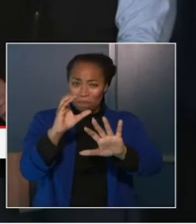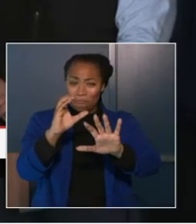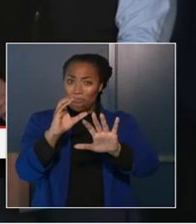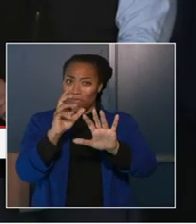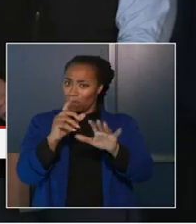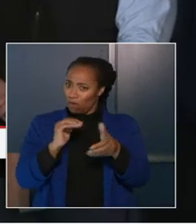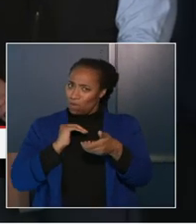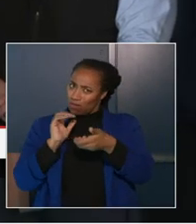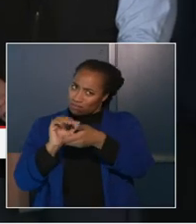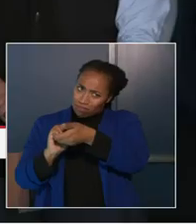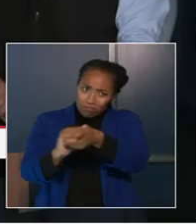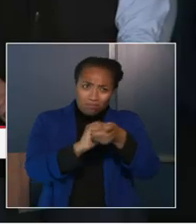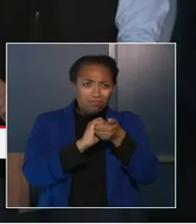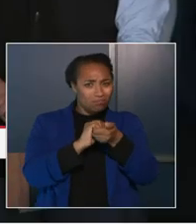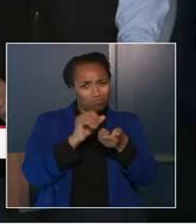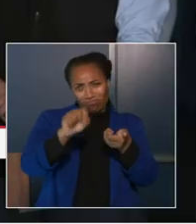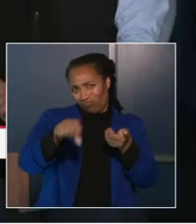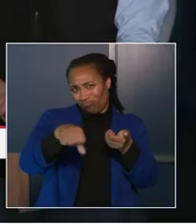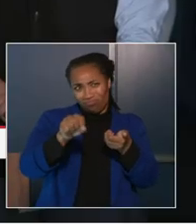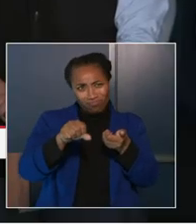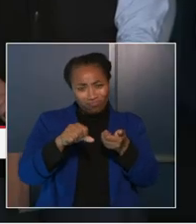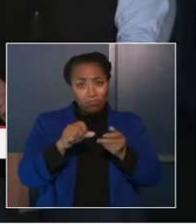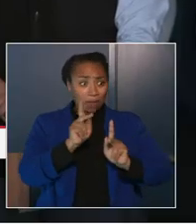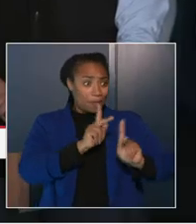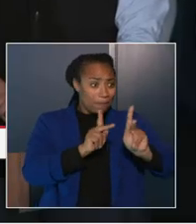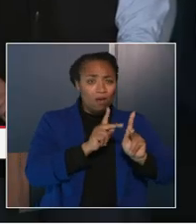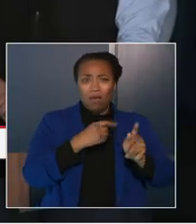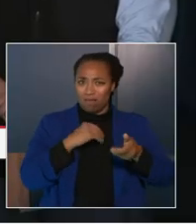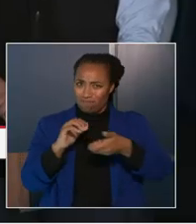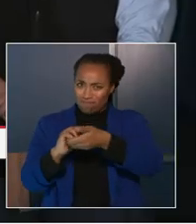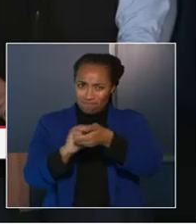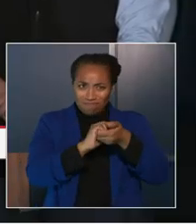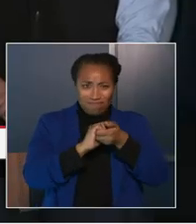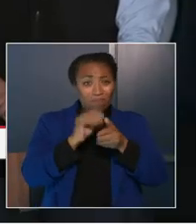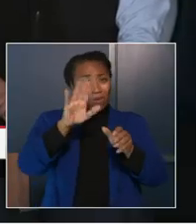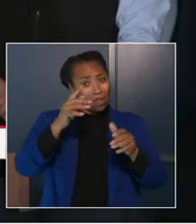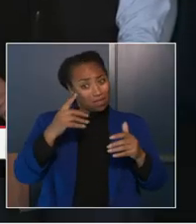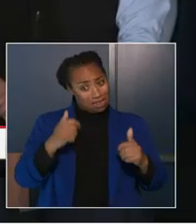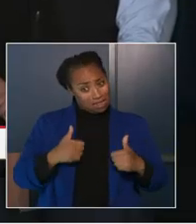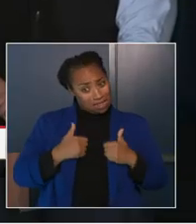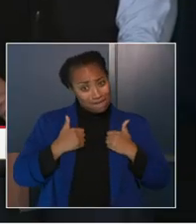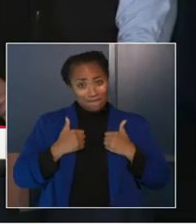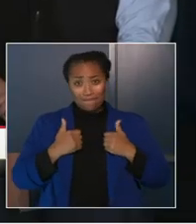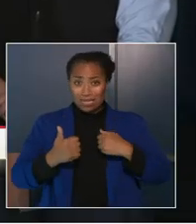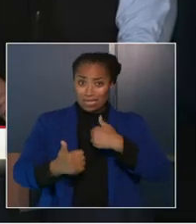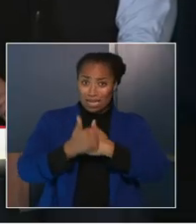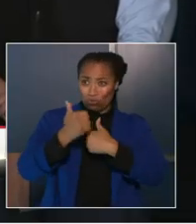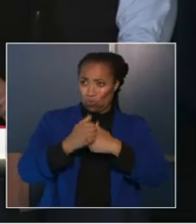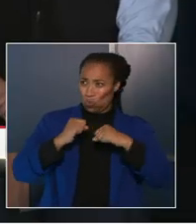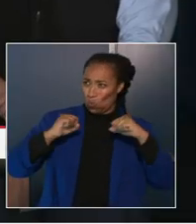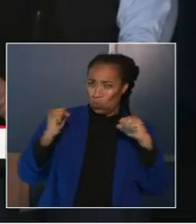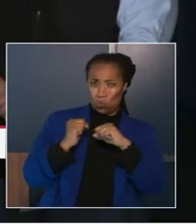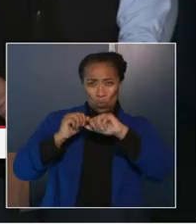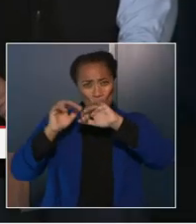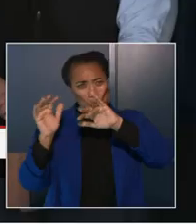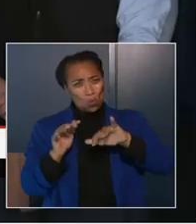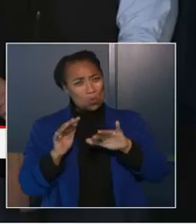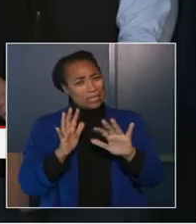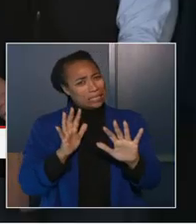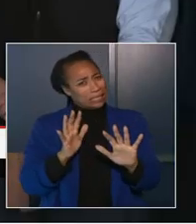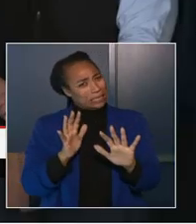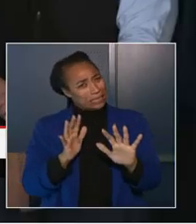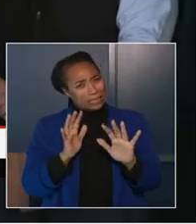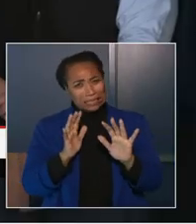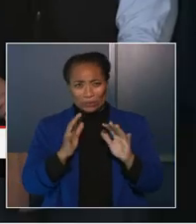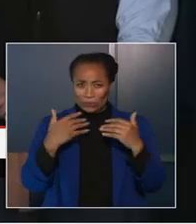to lifeline. But right now, we are feeling relatively confident of running a moderate snow level. Service. On the rail side, I think it's fair to